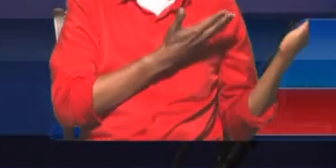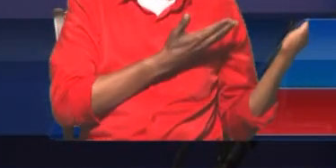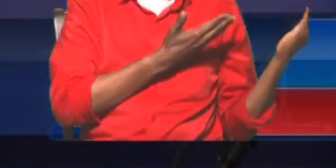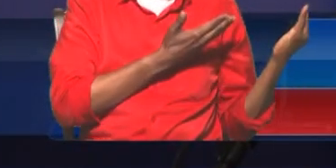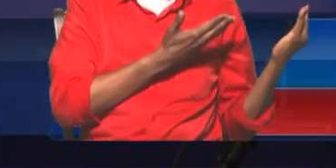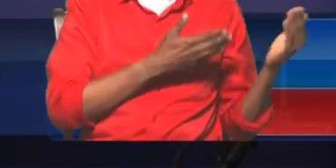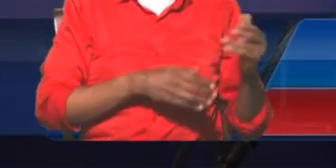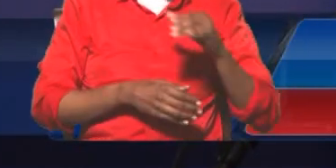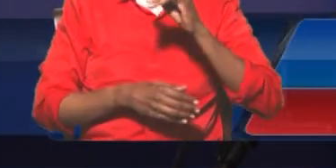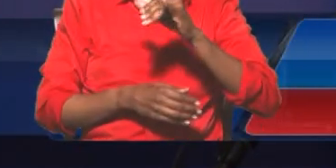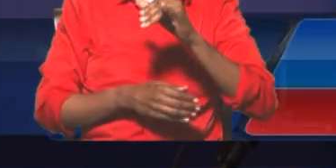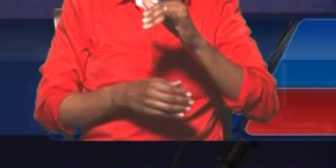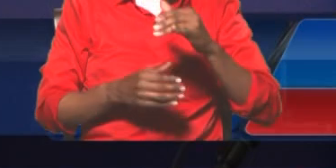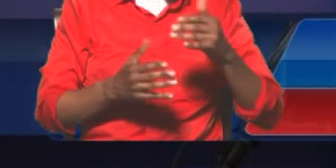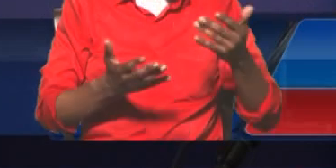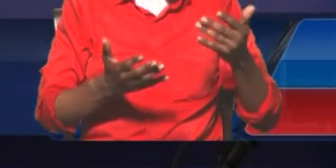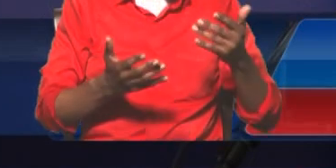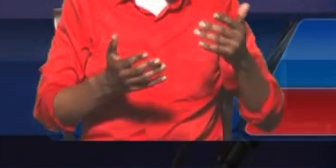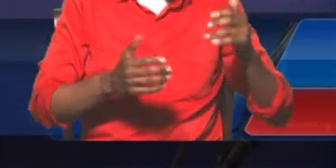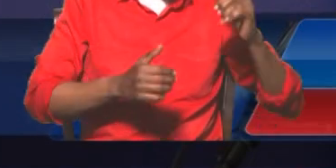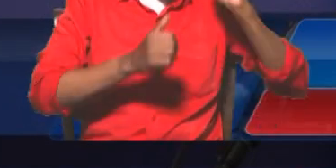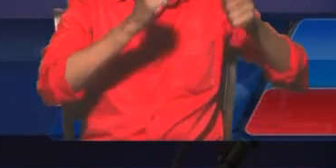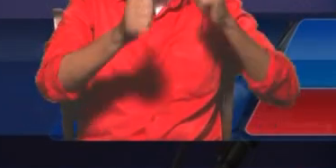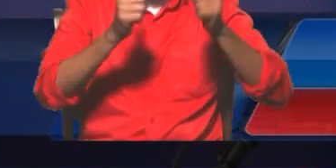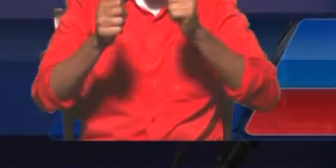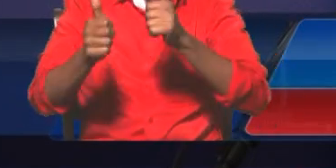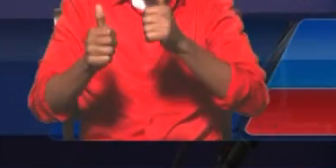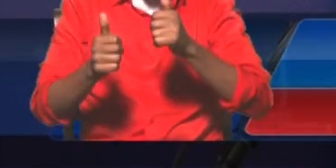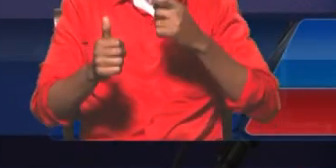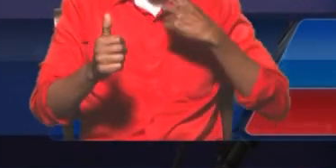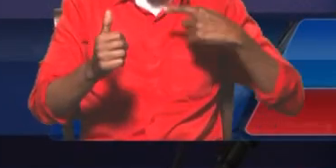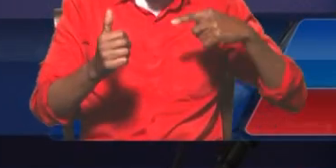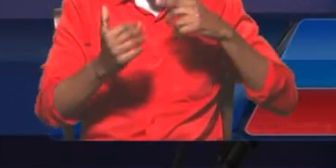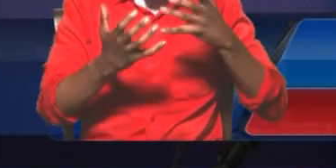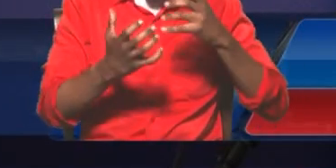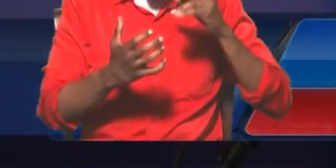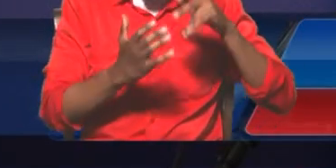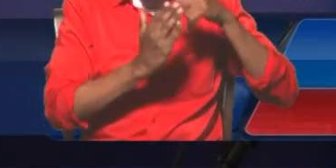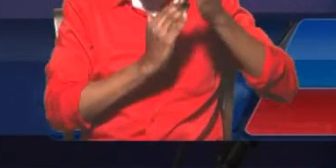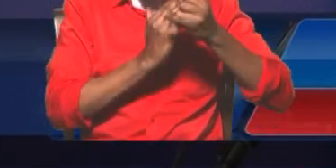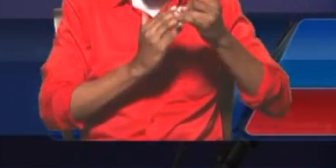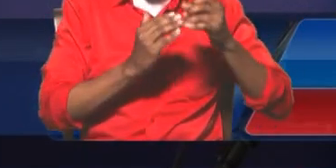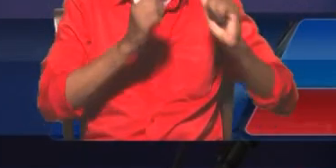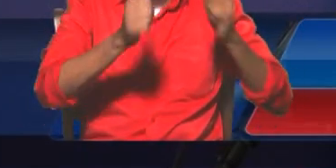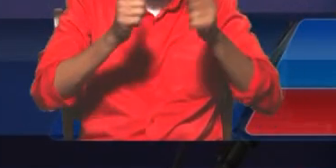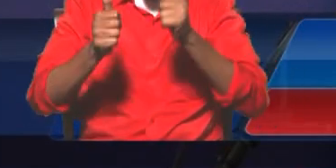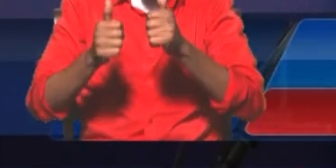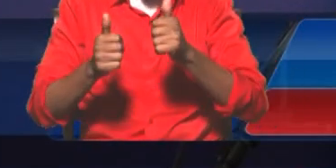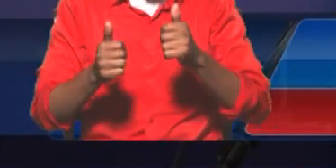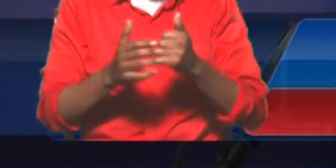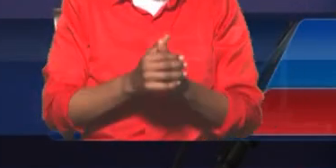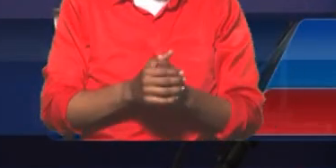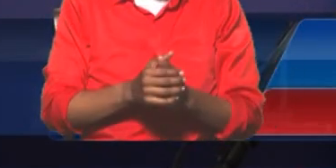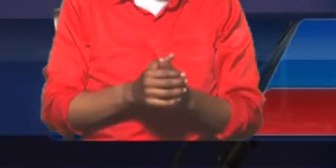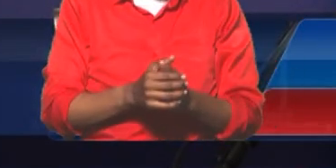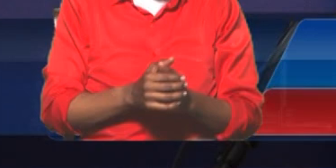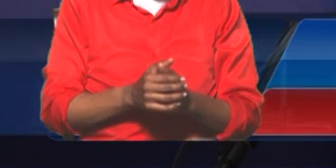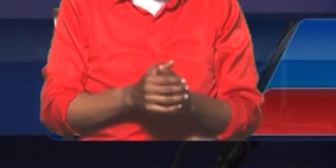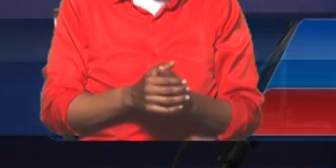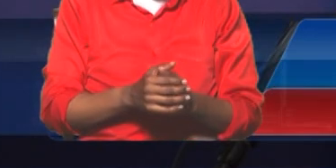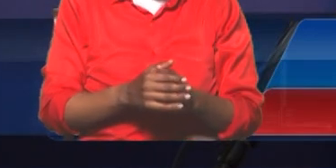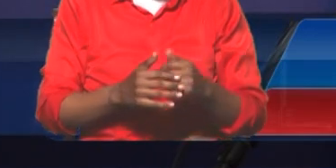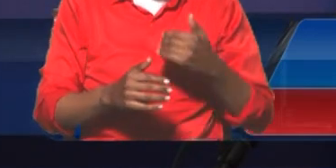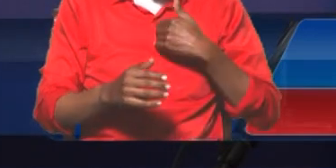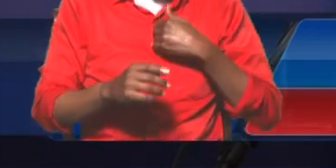catalyst to invoke these commercial projects that we want to reach further down. A 50 to 100 megawatt